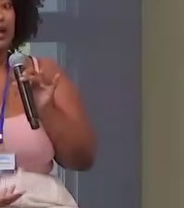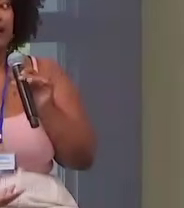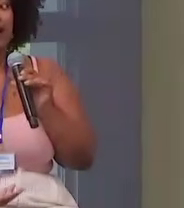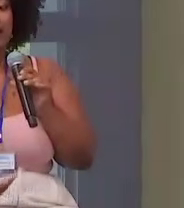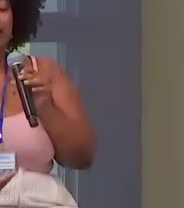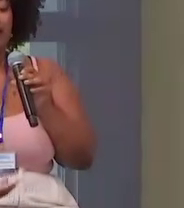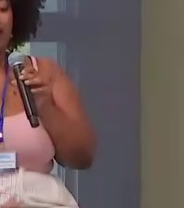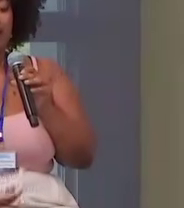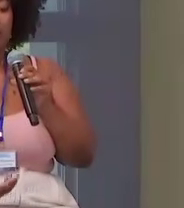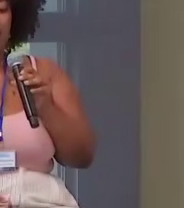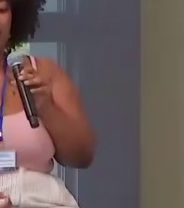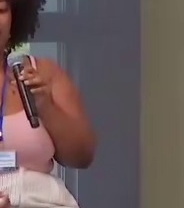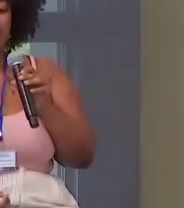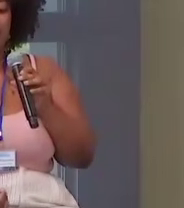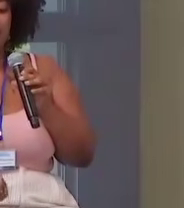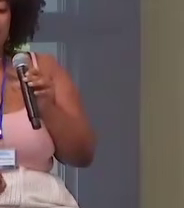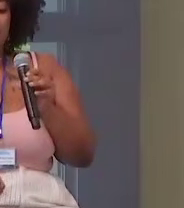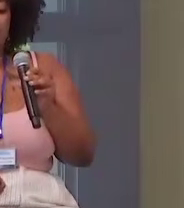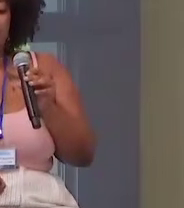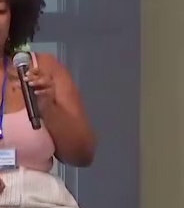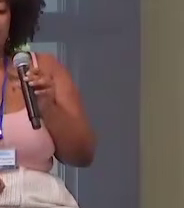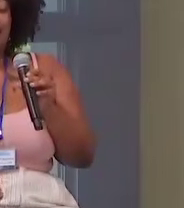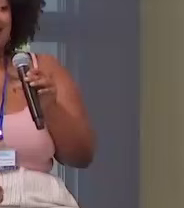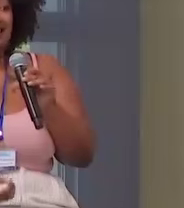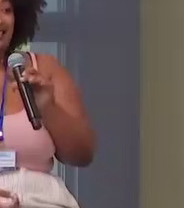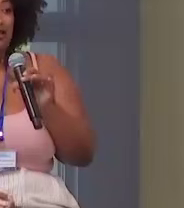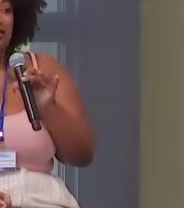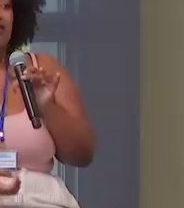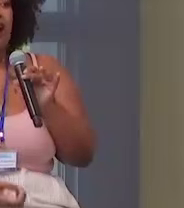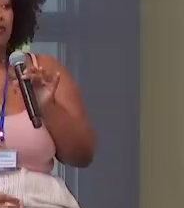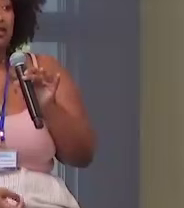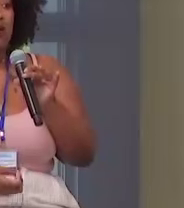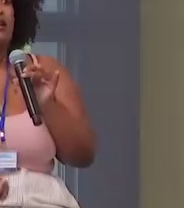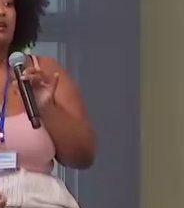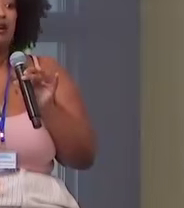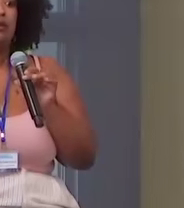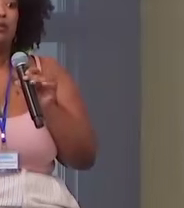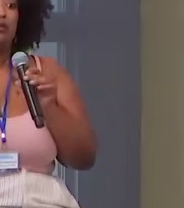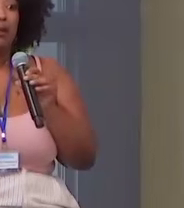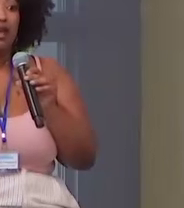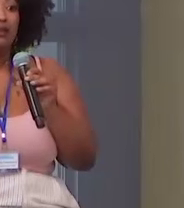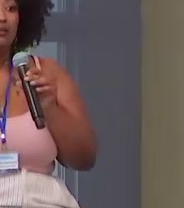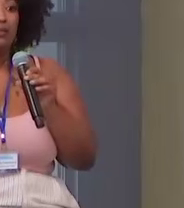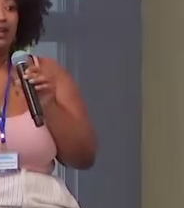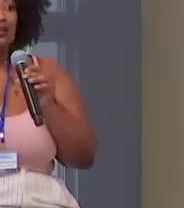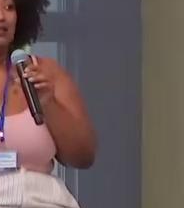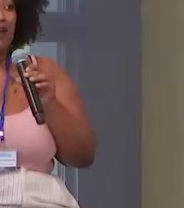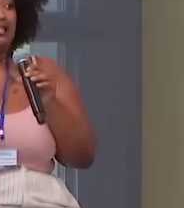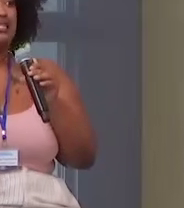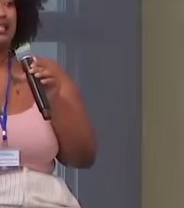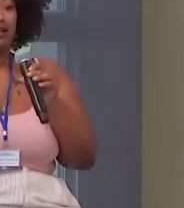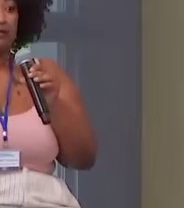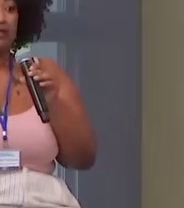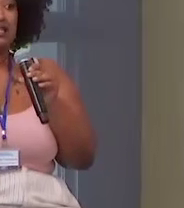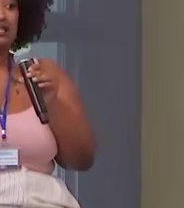long time, I felt like my existence and survival depended on people knowing. Because if